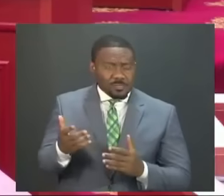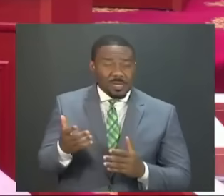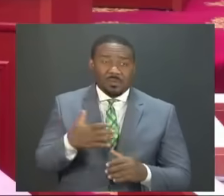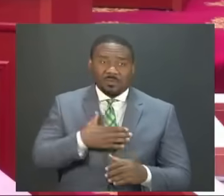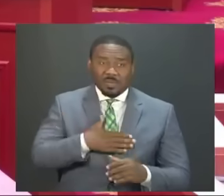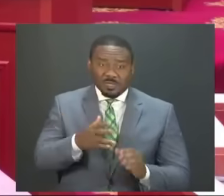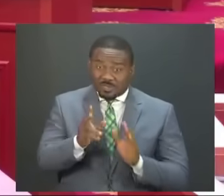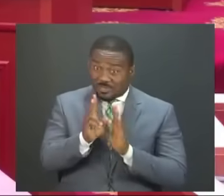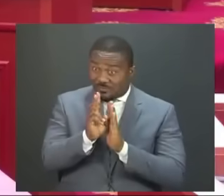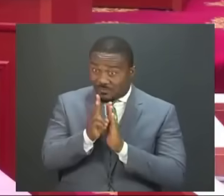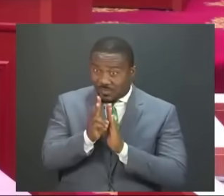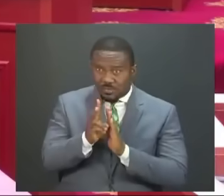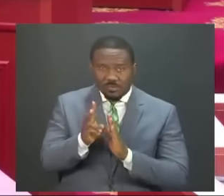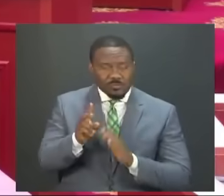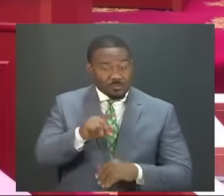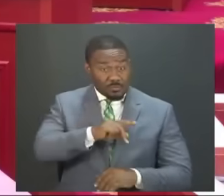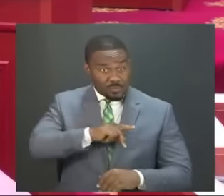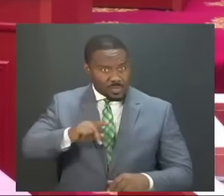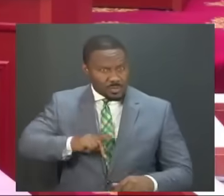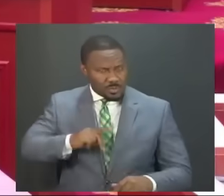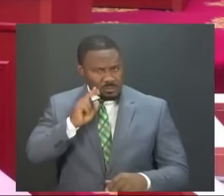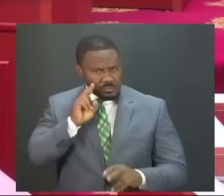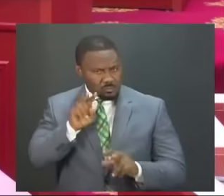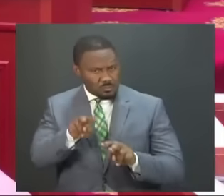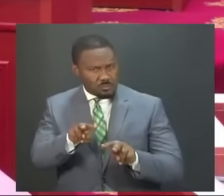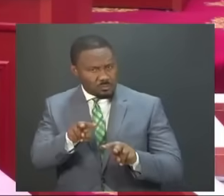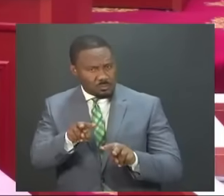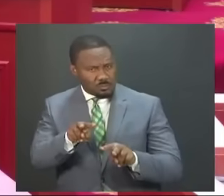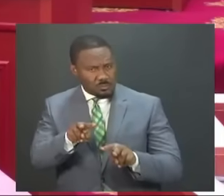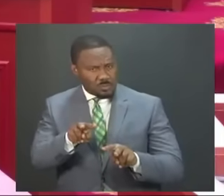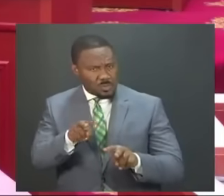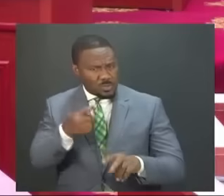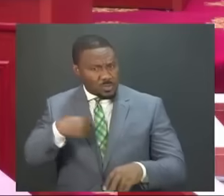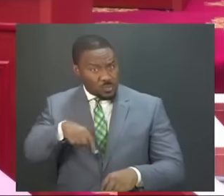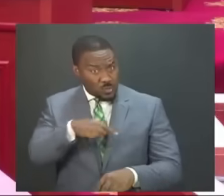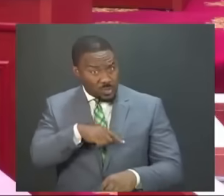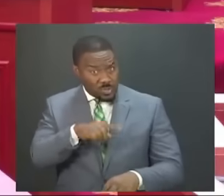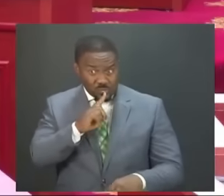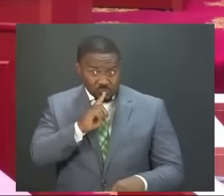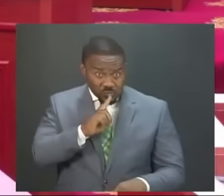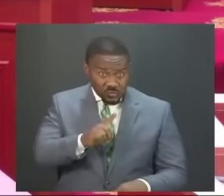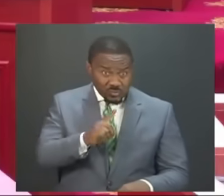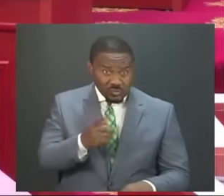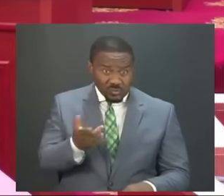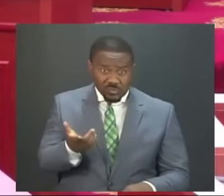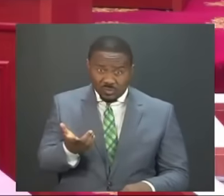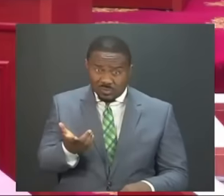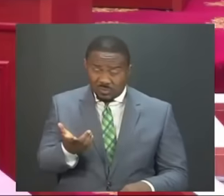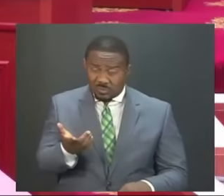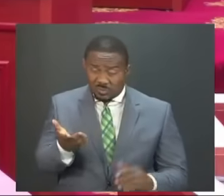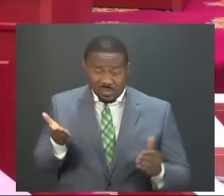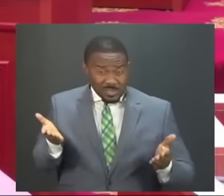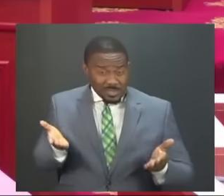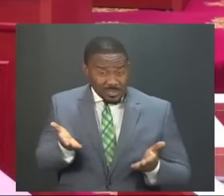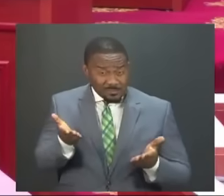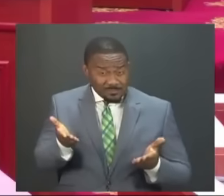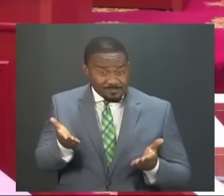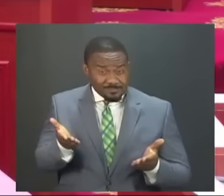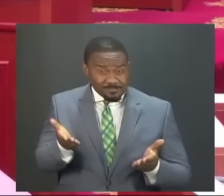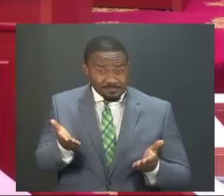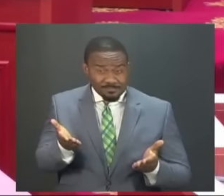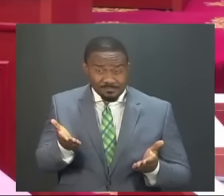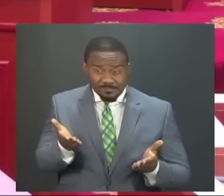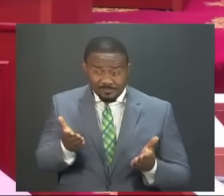house and ask yourself, do we ourselves as members of parliament in this chamber, do we keep to our